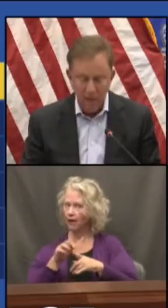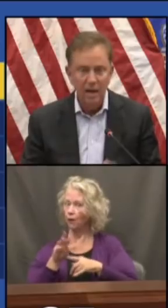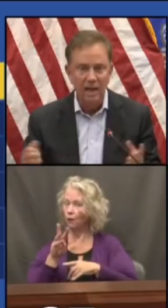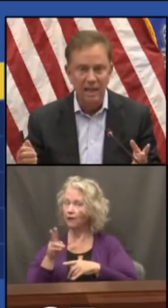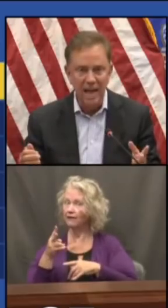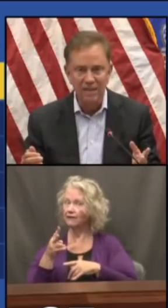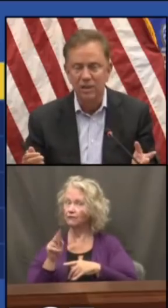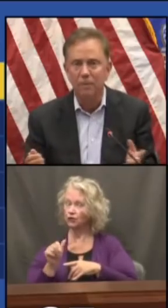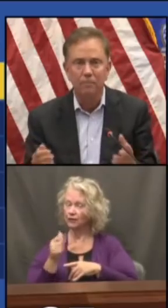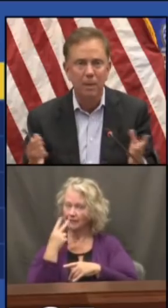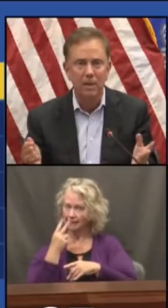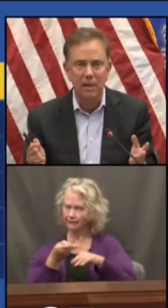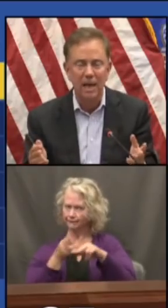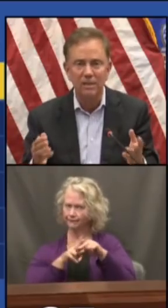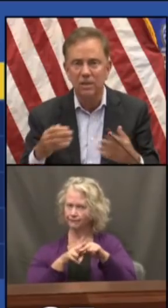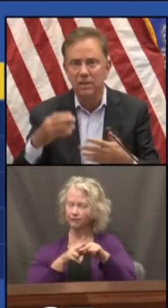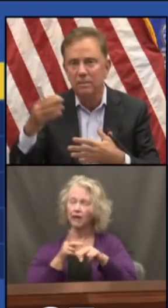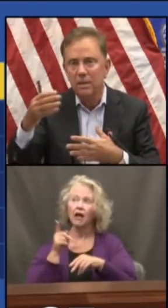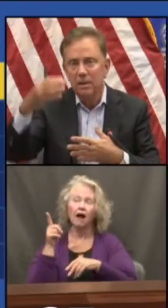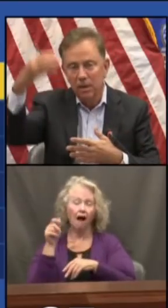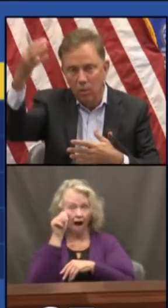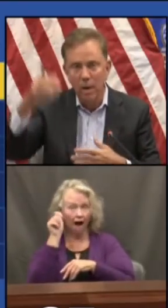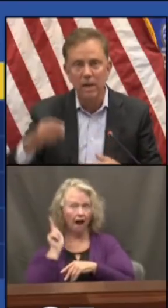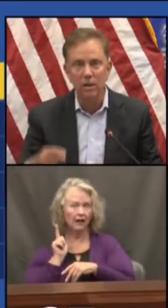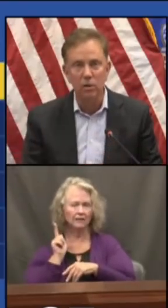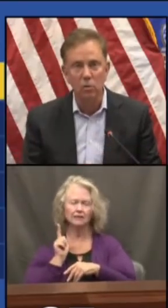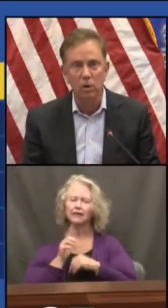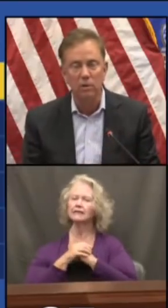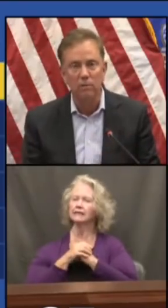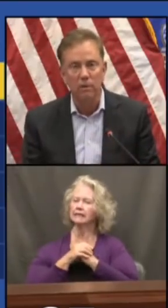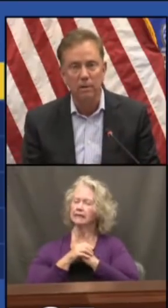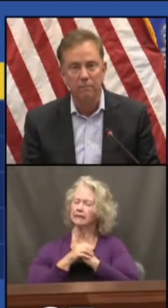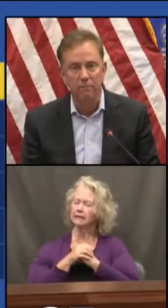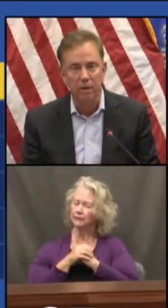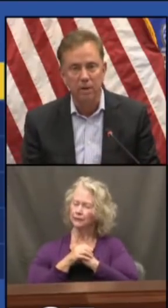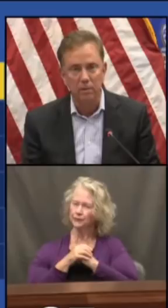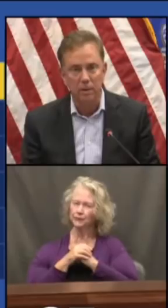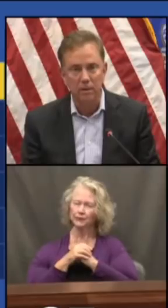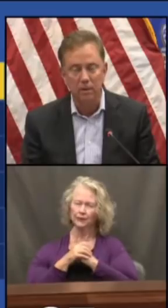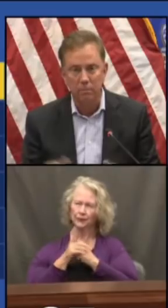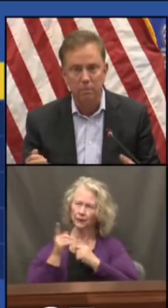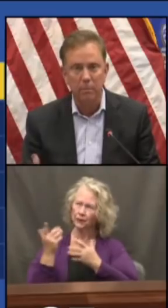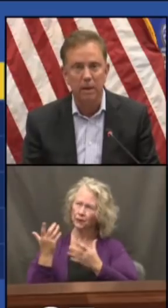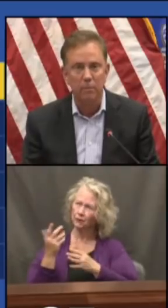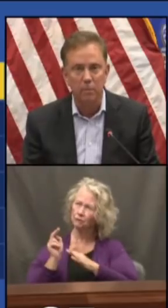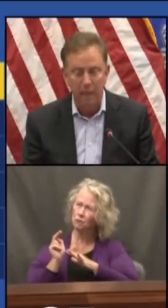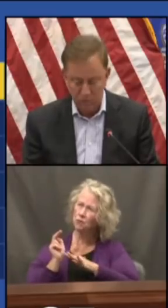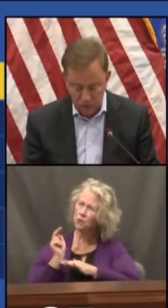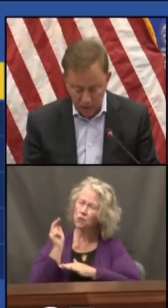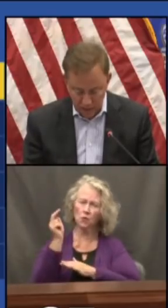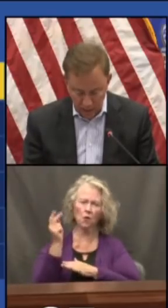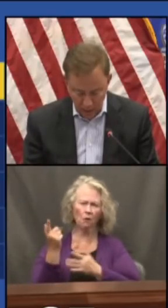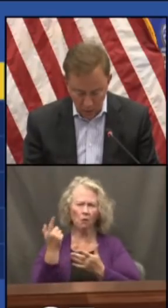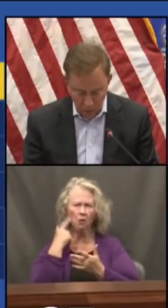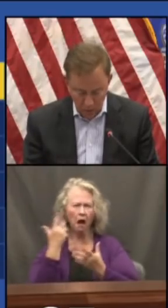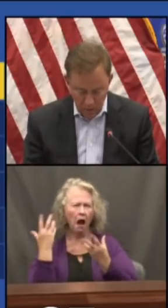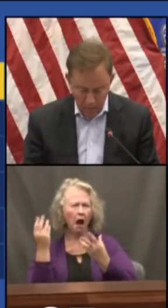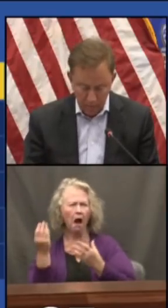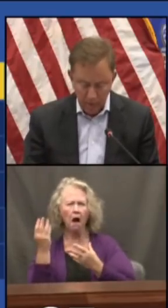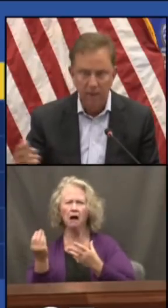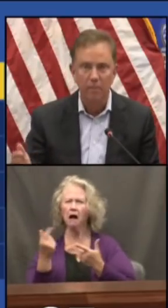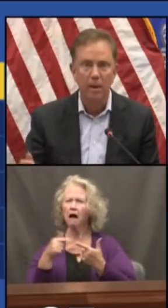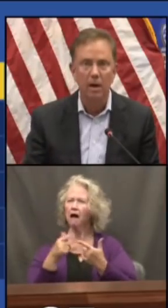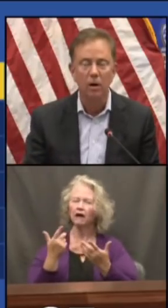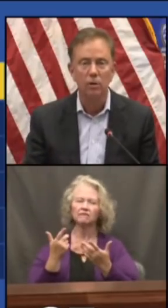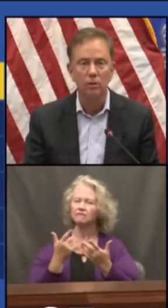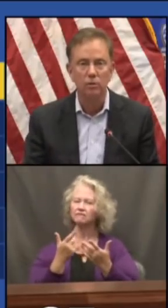Virginia, Alaska. Alaska, way to the north, you figure they're able to be outside a lot longer.